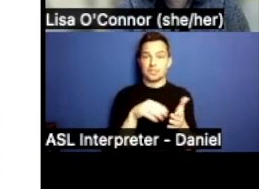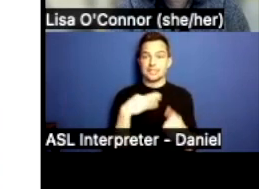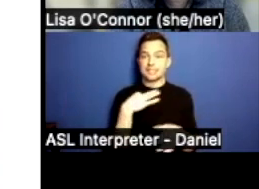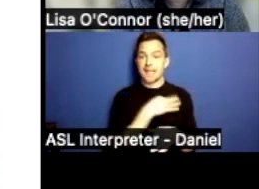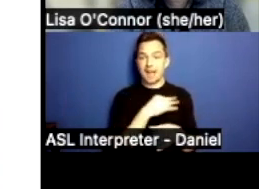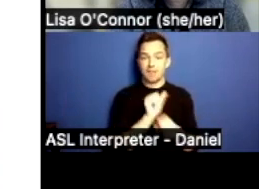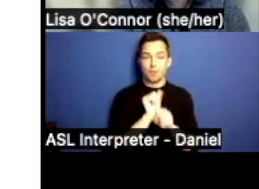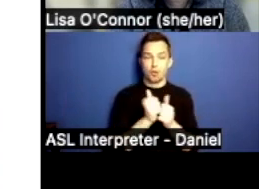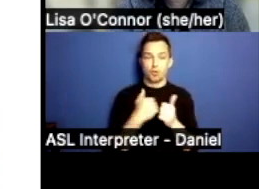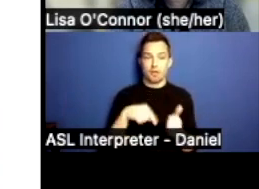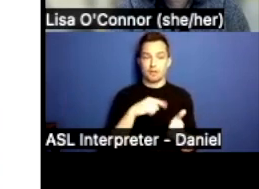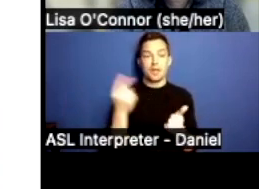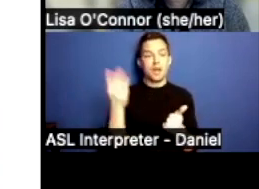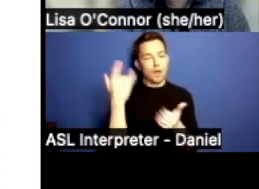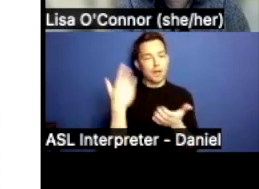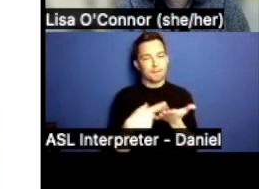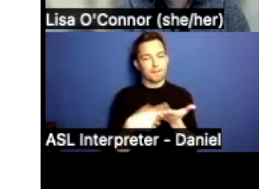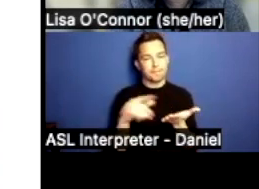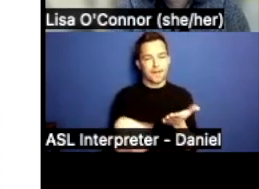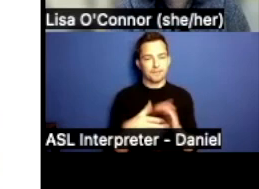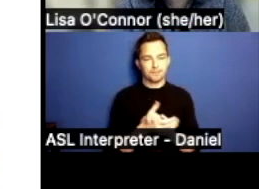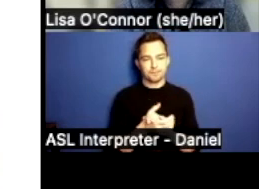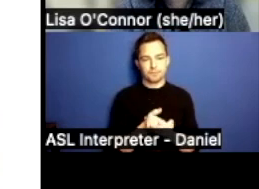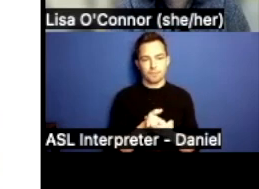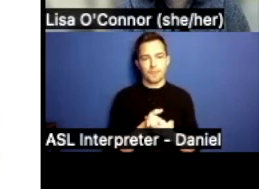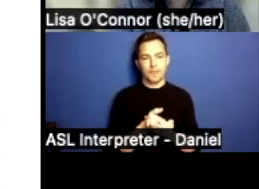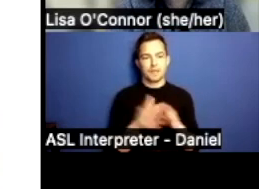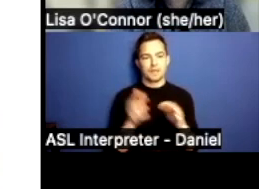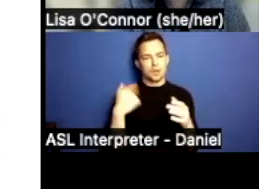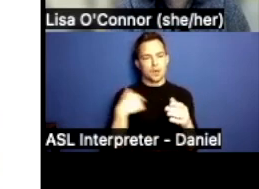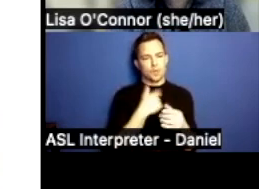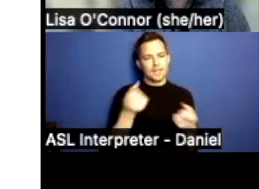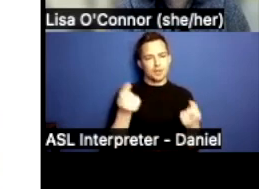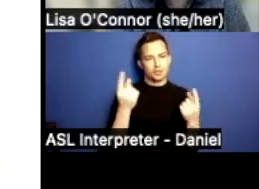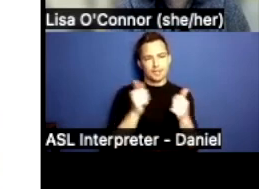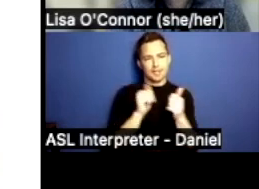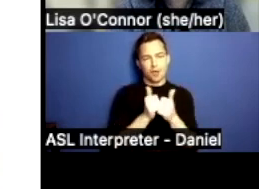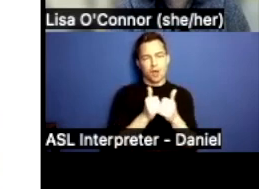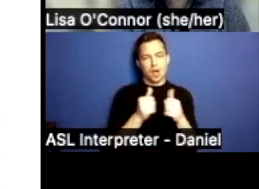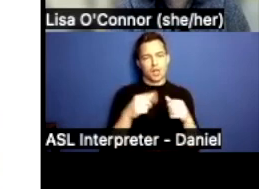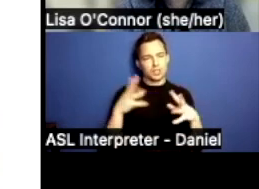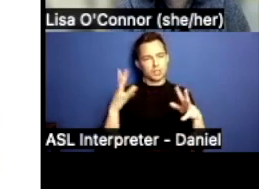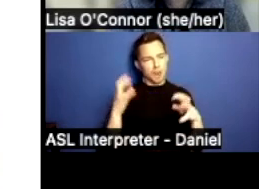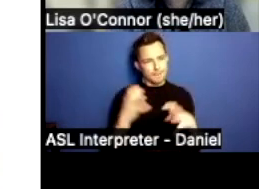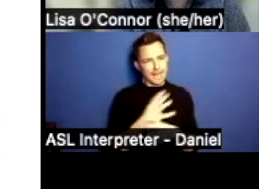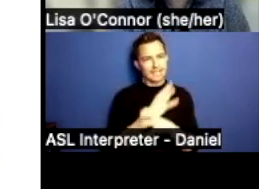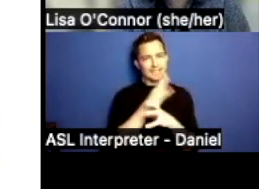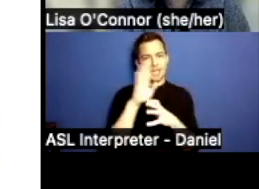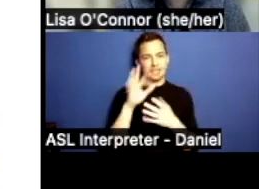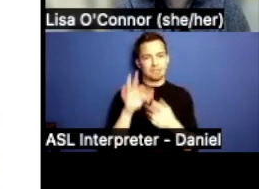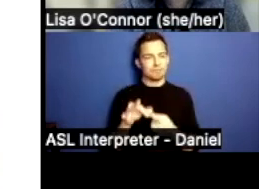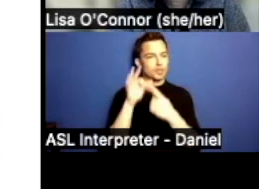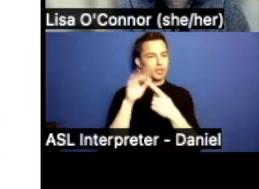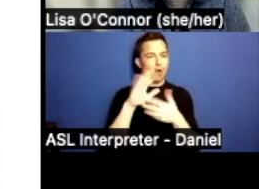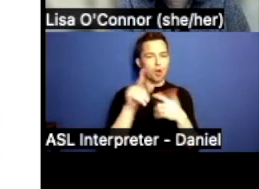so why do I bring that into the discussion? I think it's because we understand how complex and how unique all the circumstances